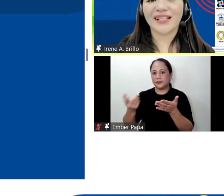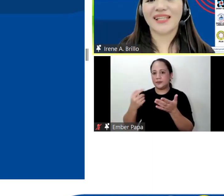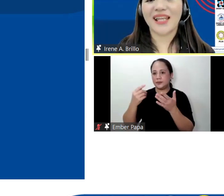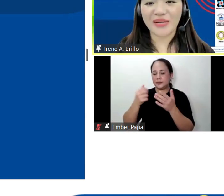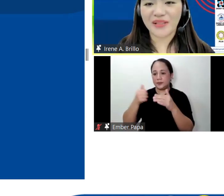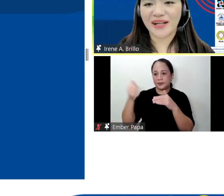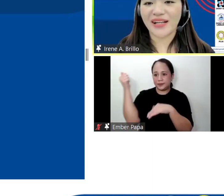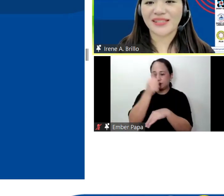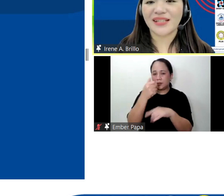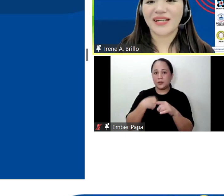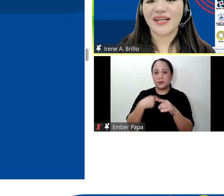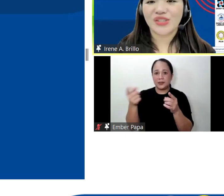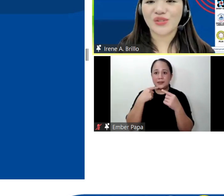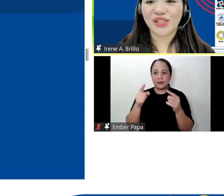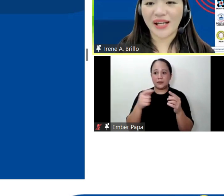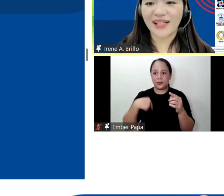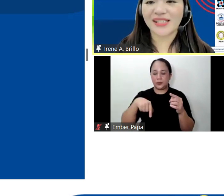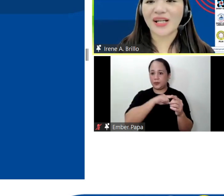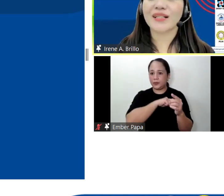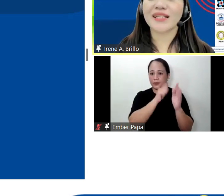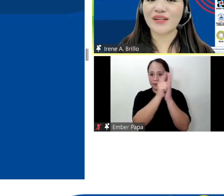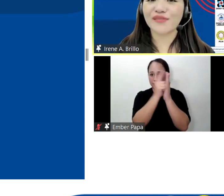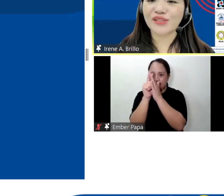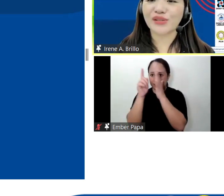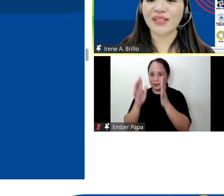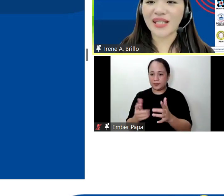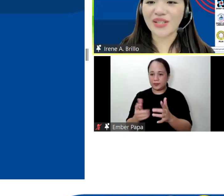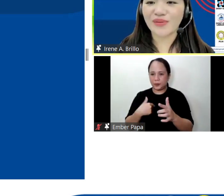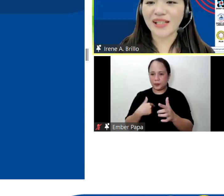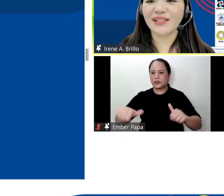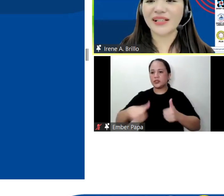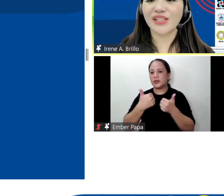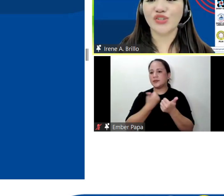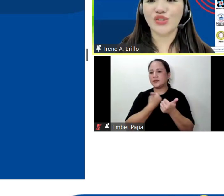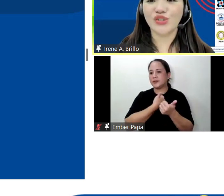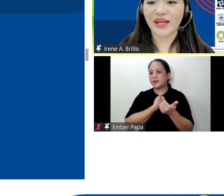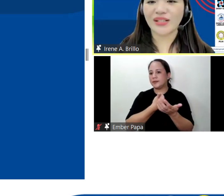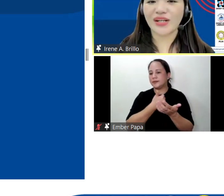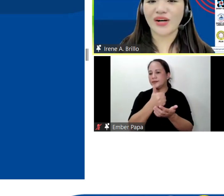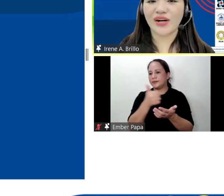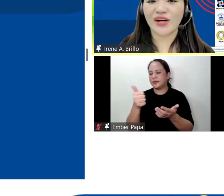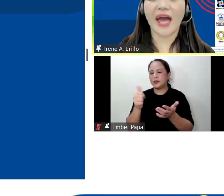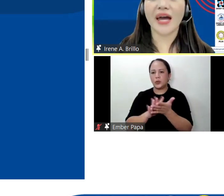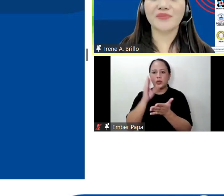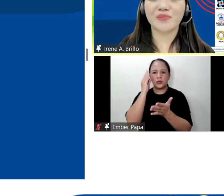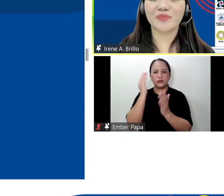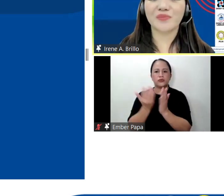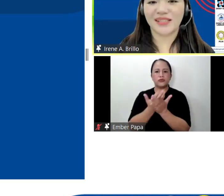we librarians should challenge ourselves to continually learn new